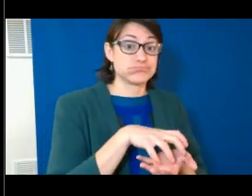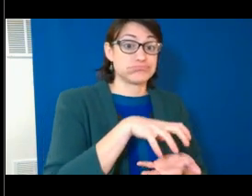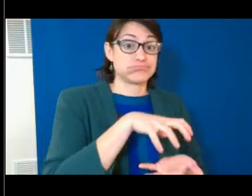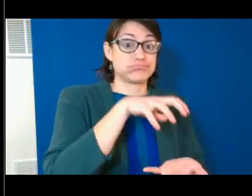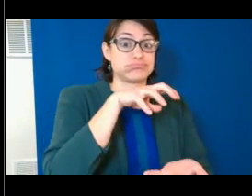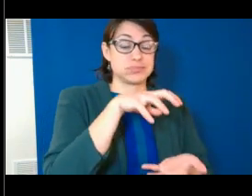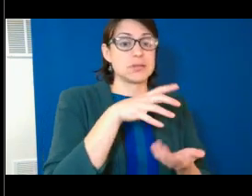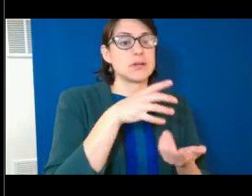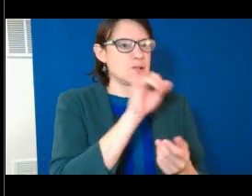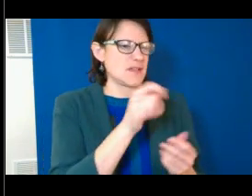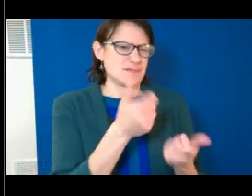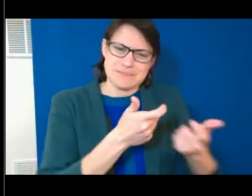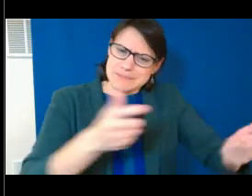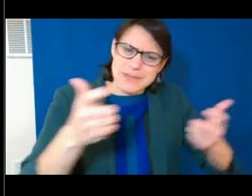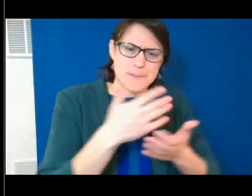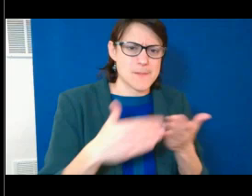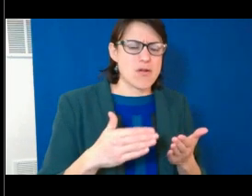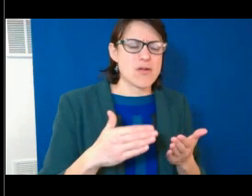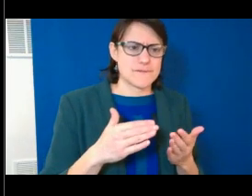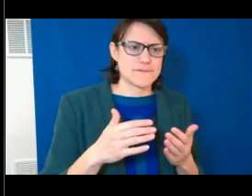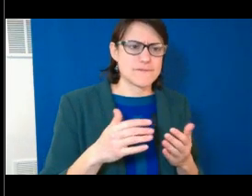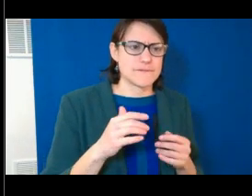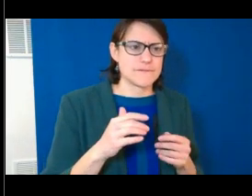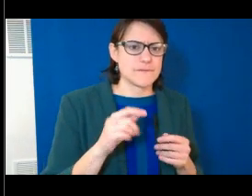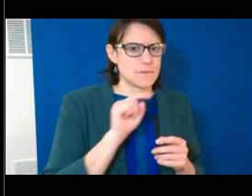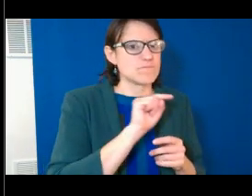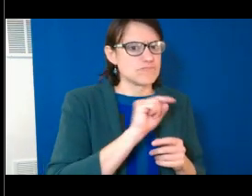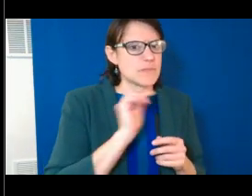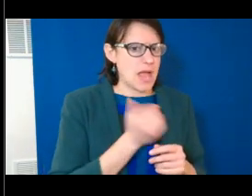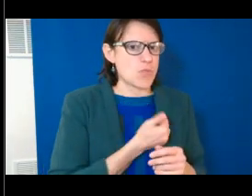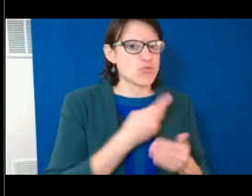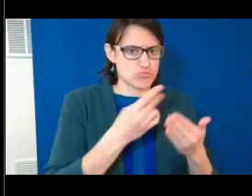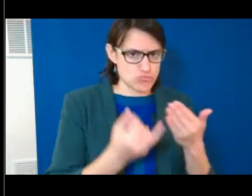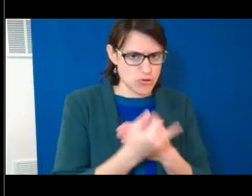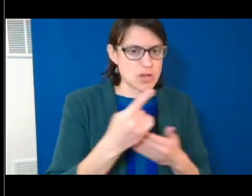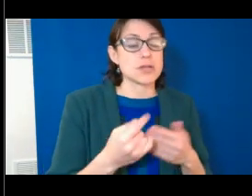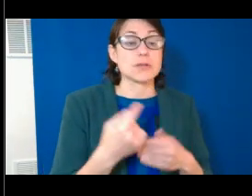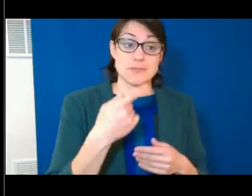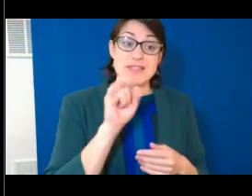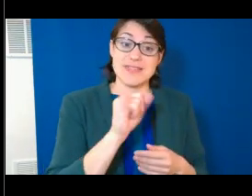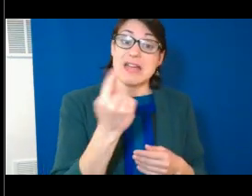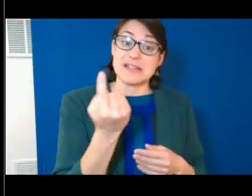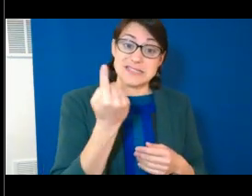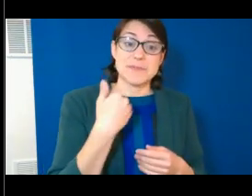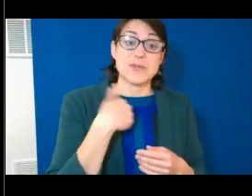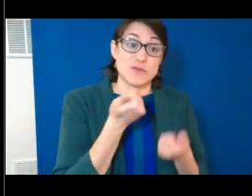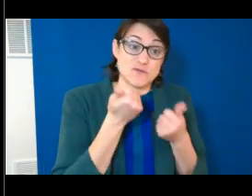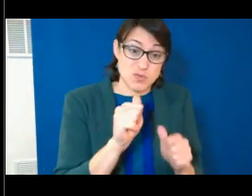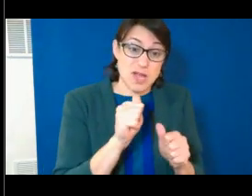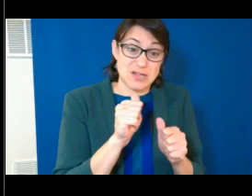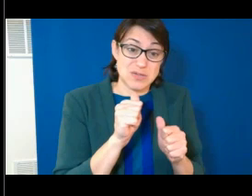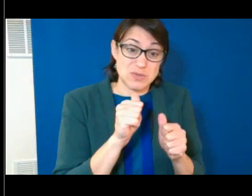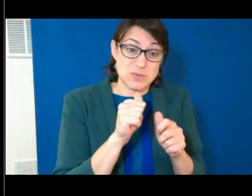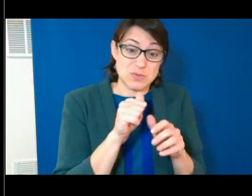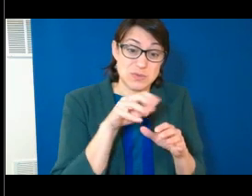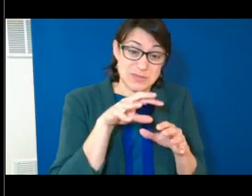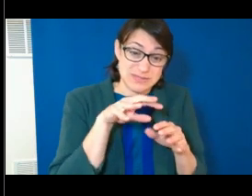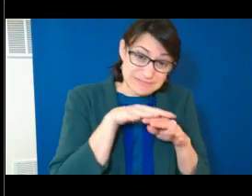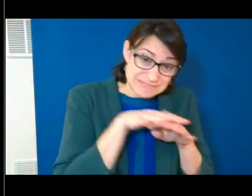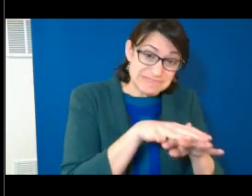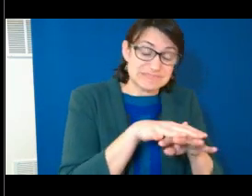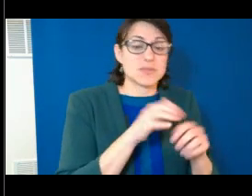huge component of these projects and something that we've been trying to really bake in to each funding competition to emphasize that